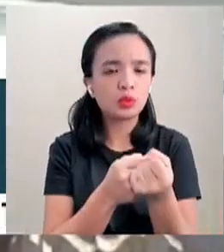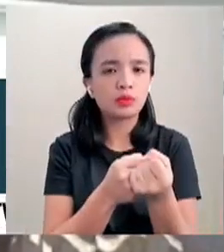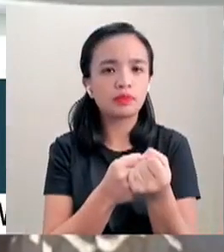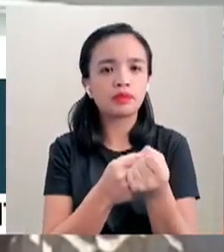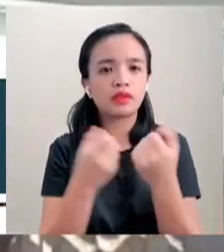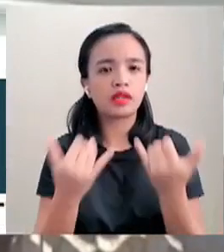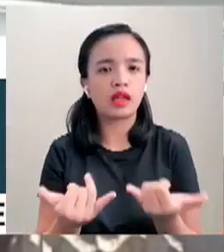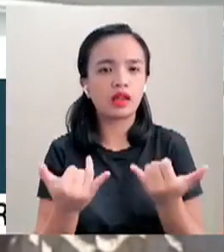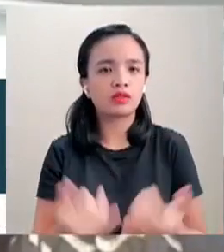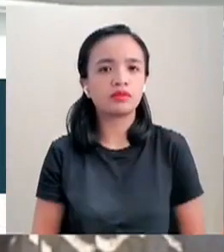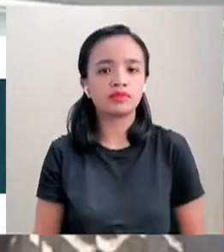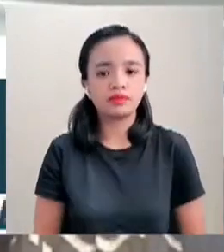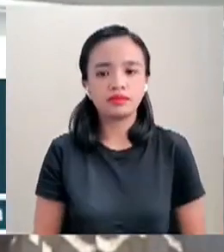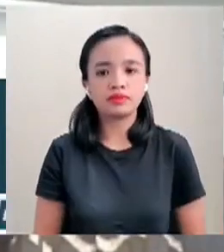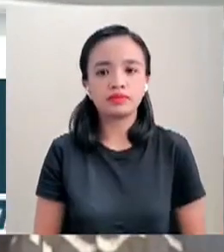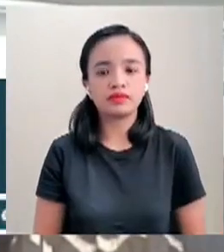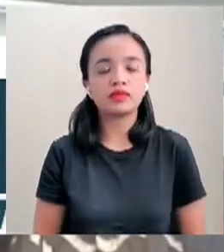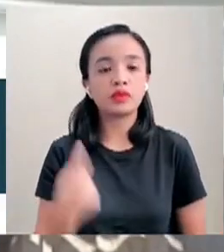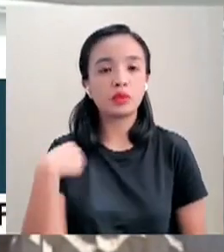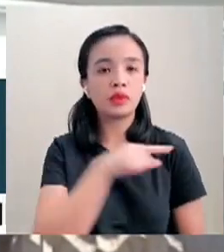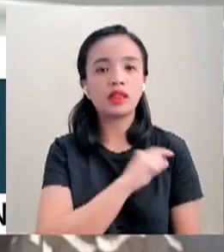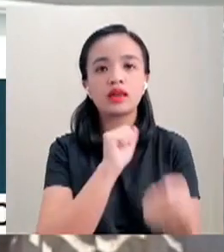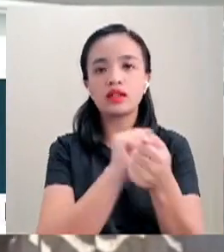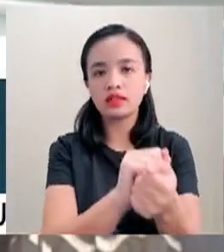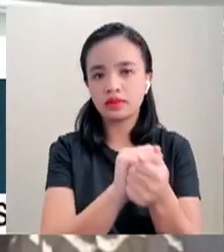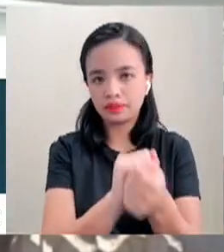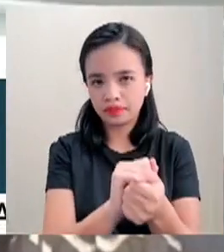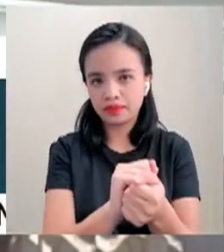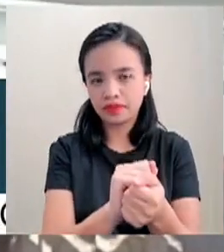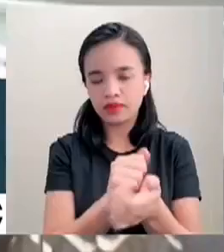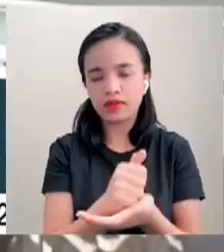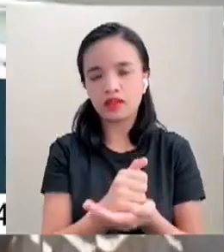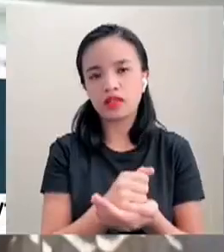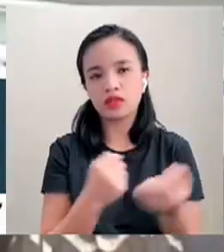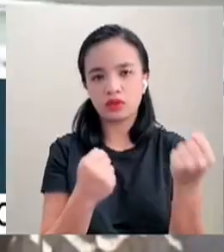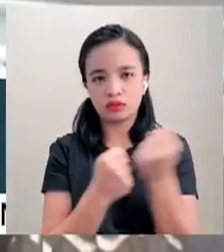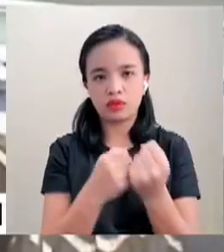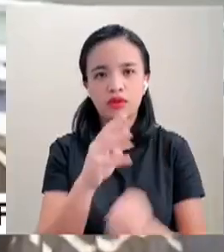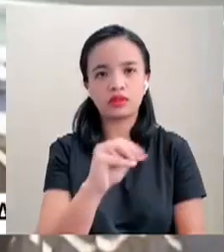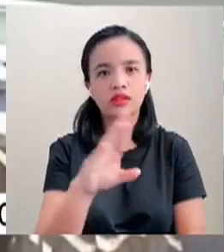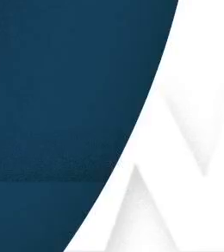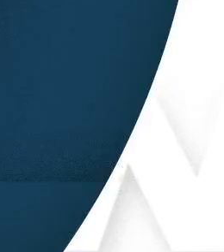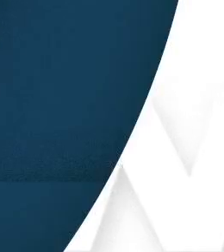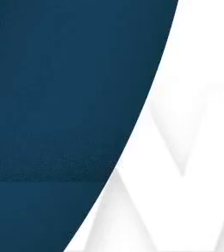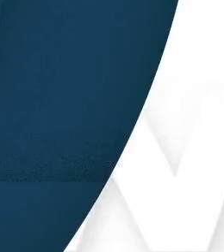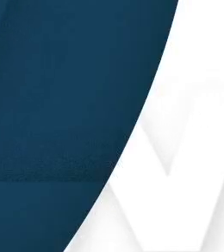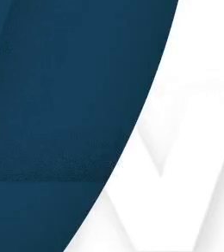time. We stand with the people of Morocco.